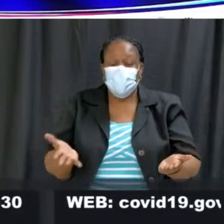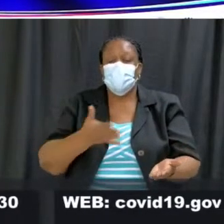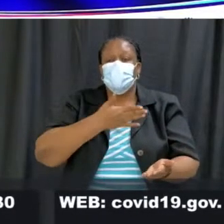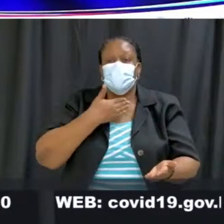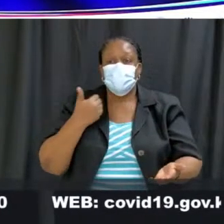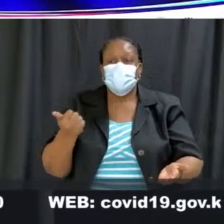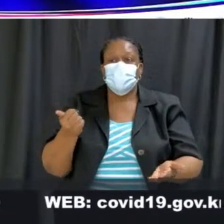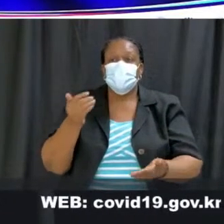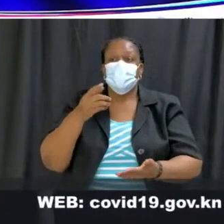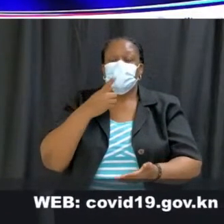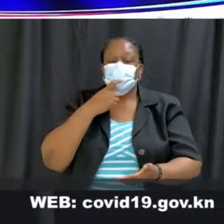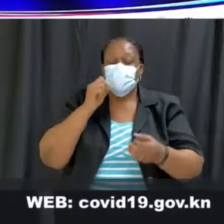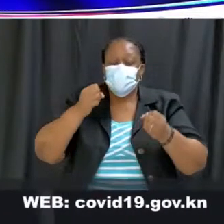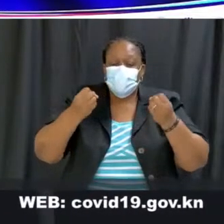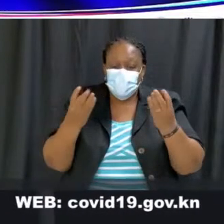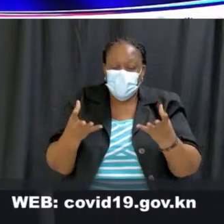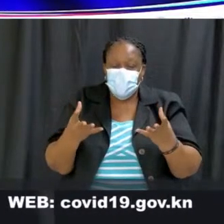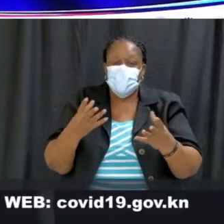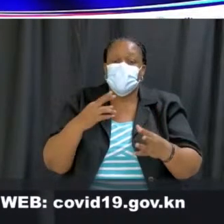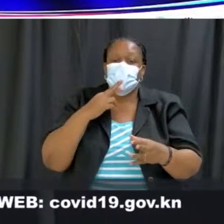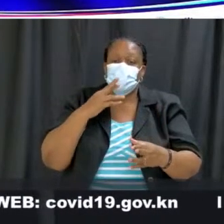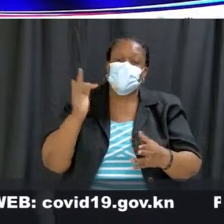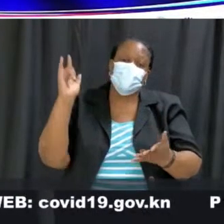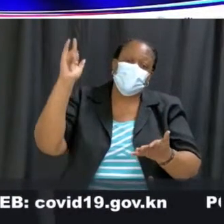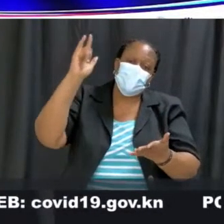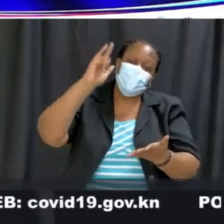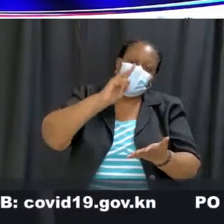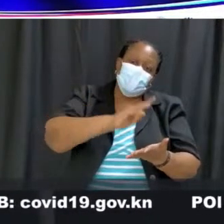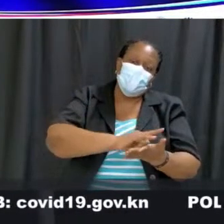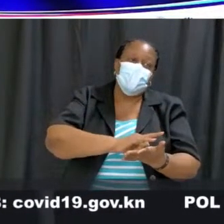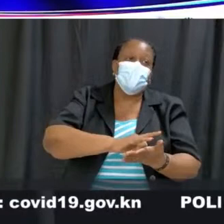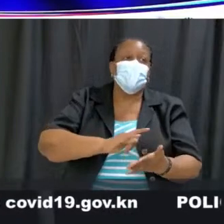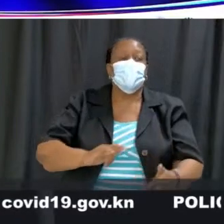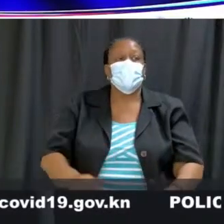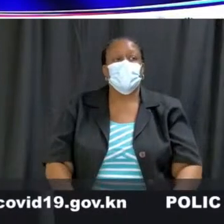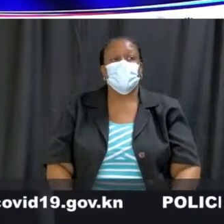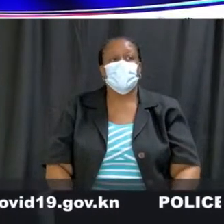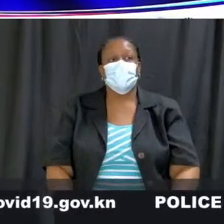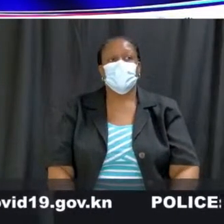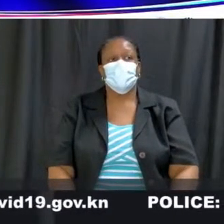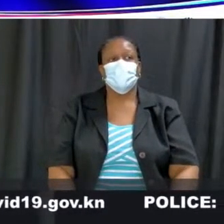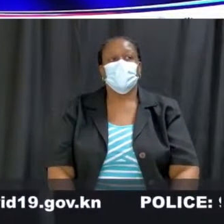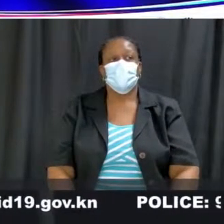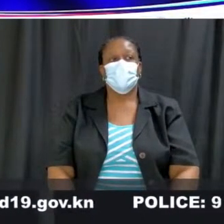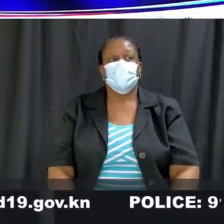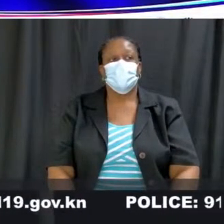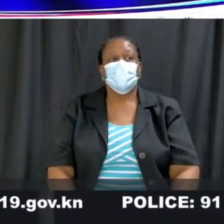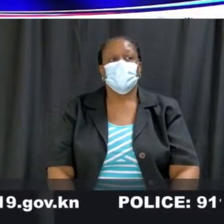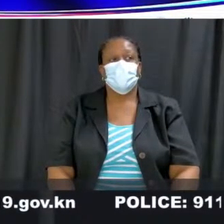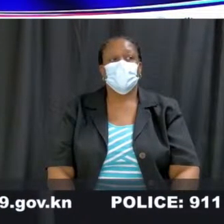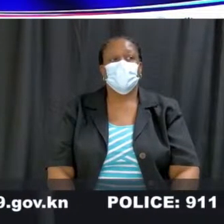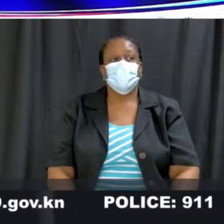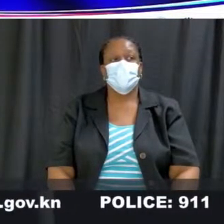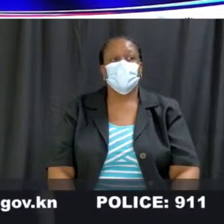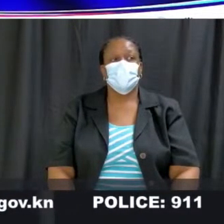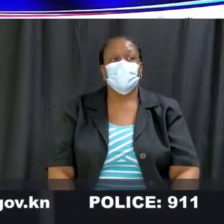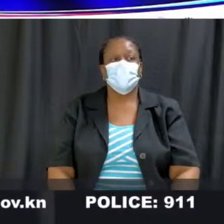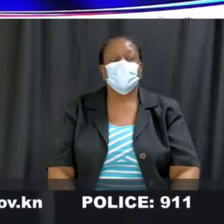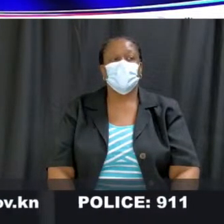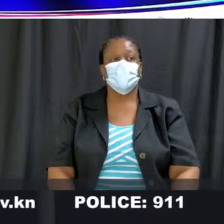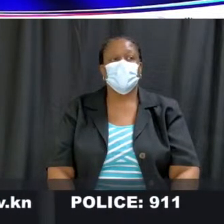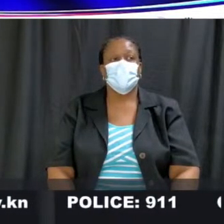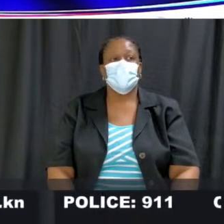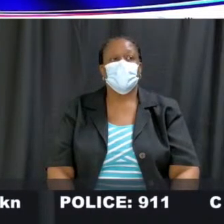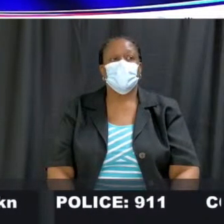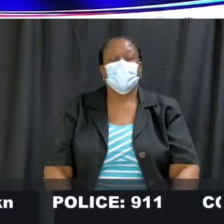share this data, and will it be seen in future COVID-19 situation reports that